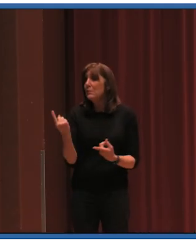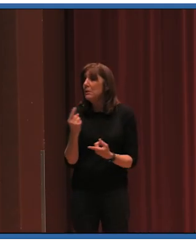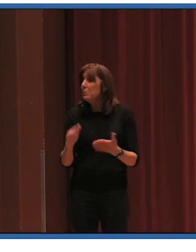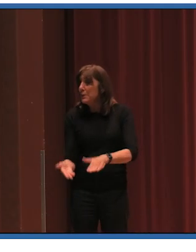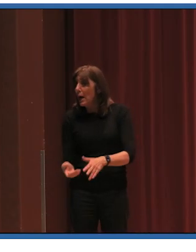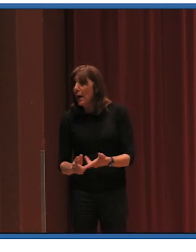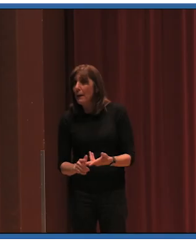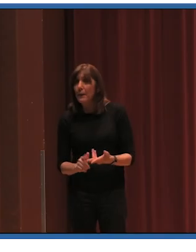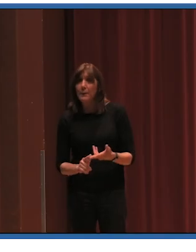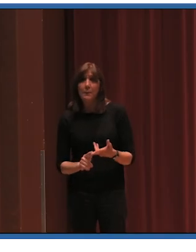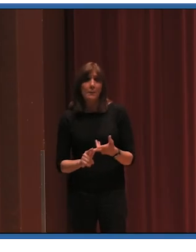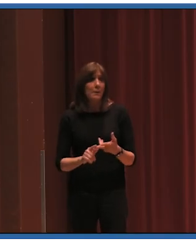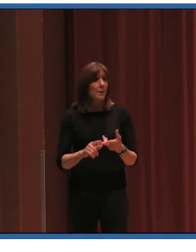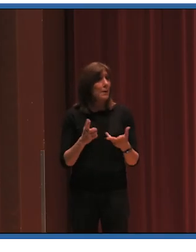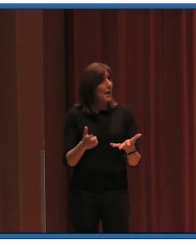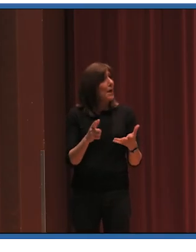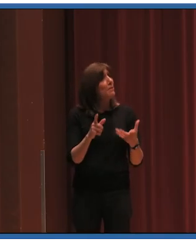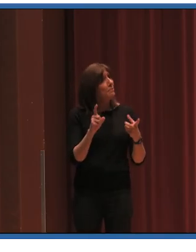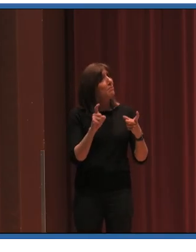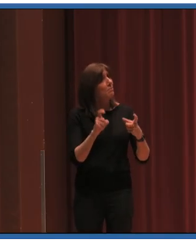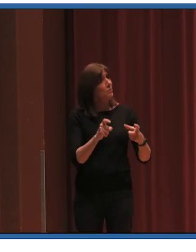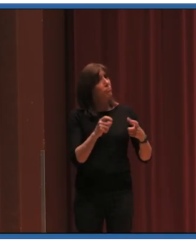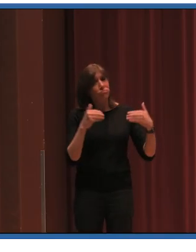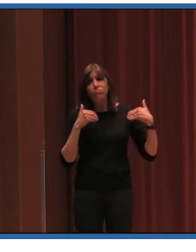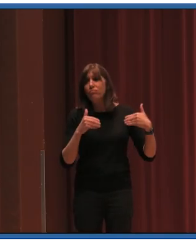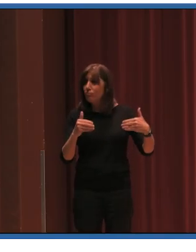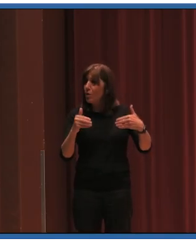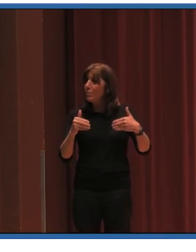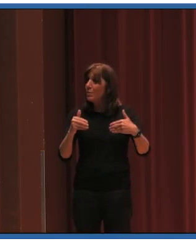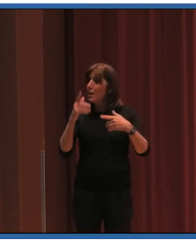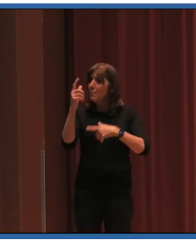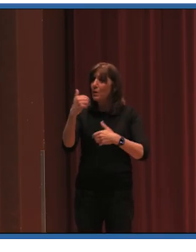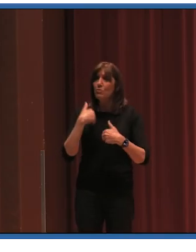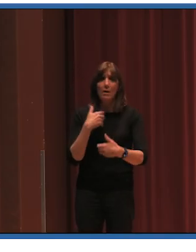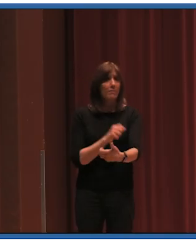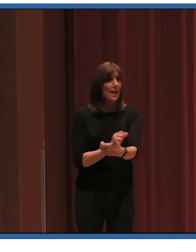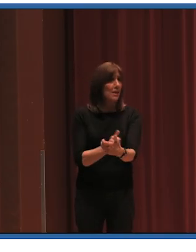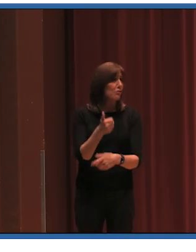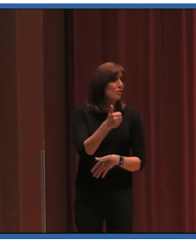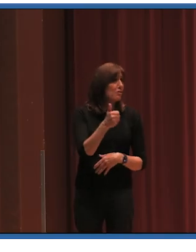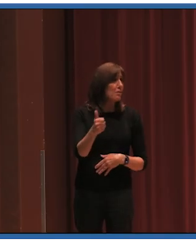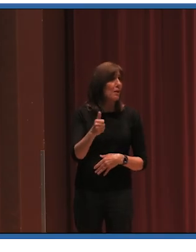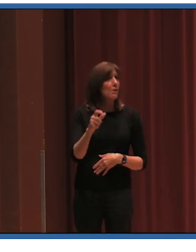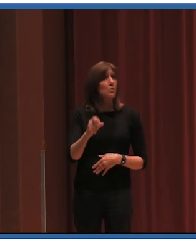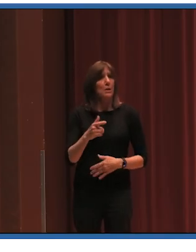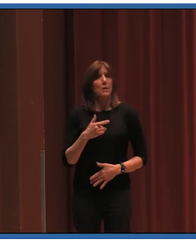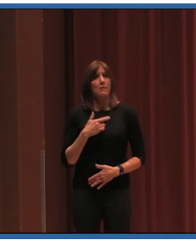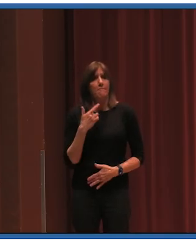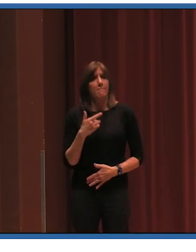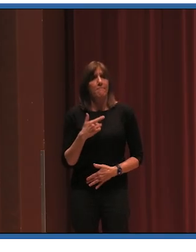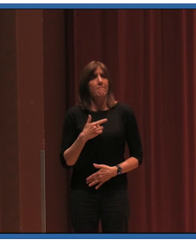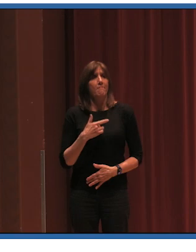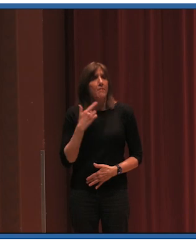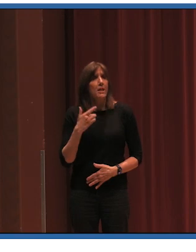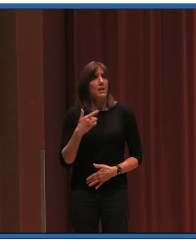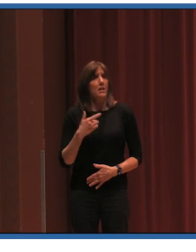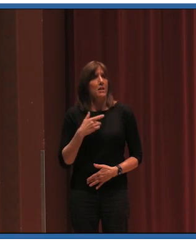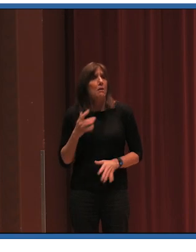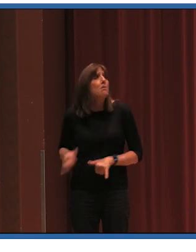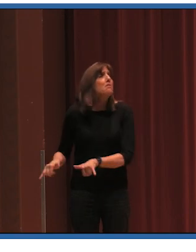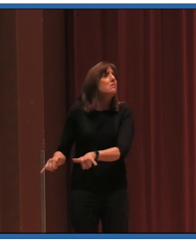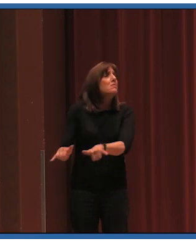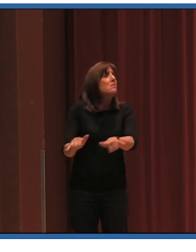you're determined to carry their memory forward. It's because you're going through cancer and you need to feel the weight of hundreds of other people around